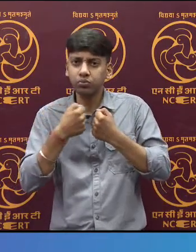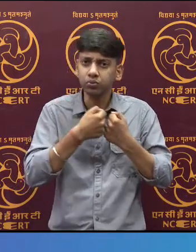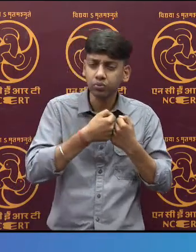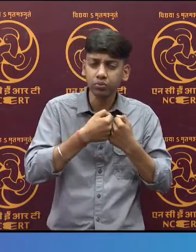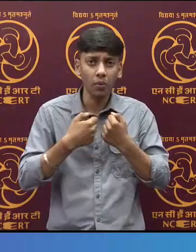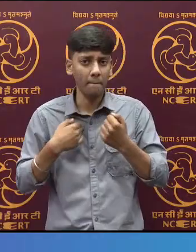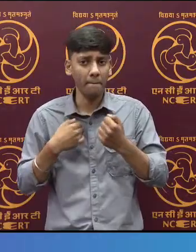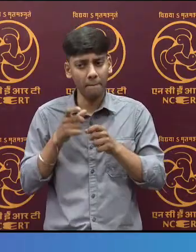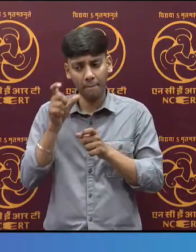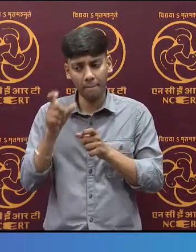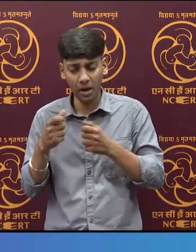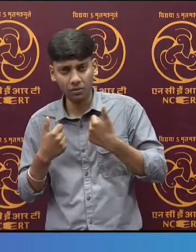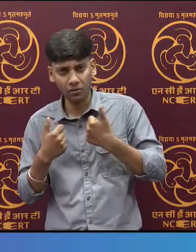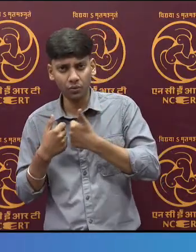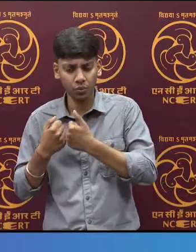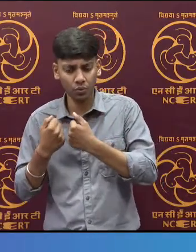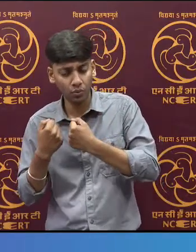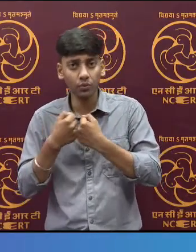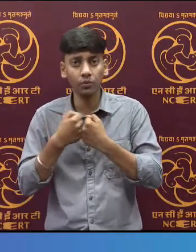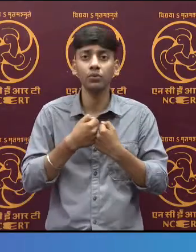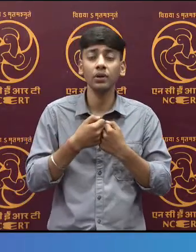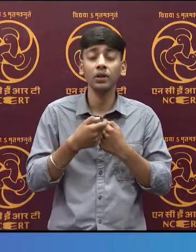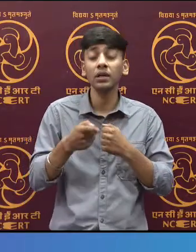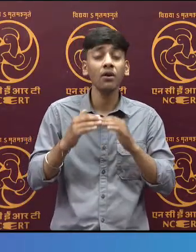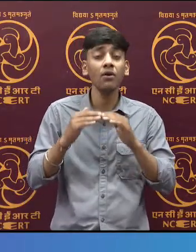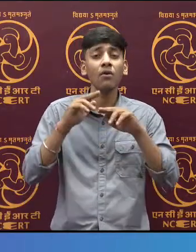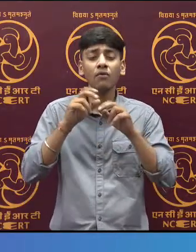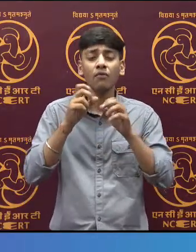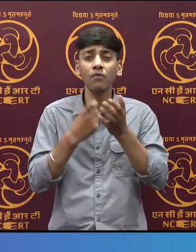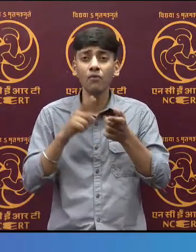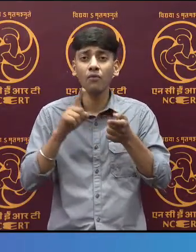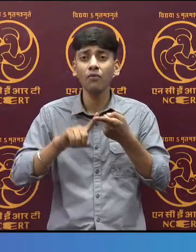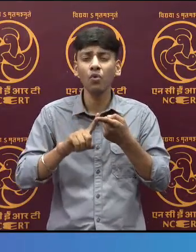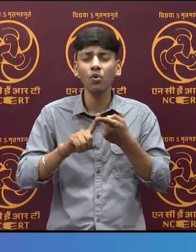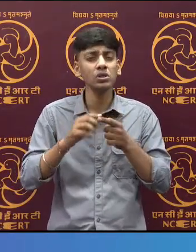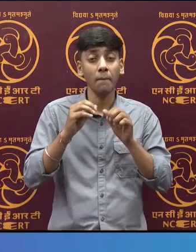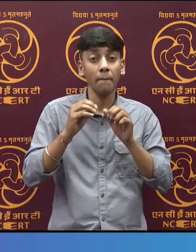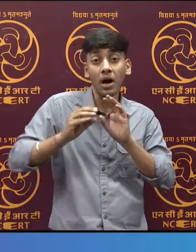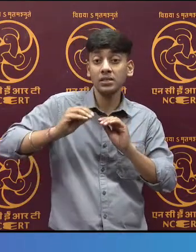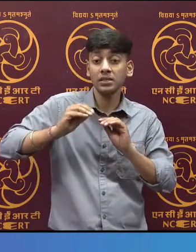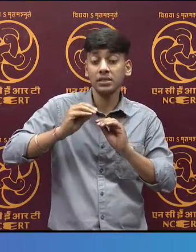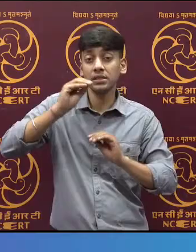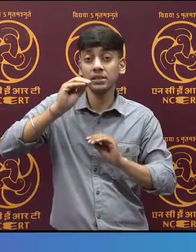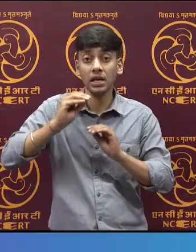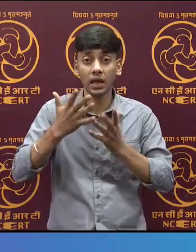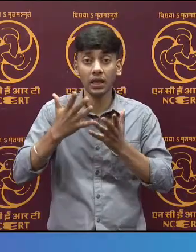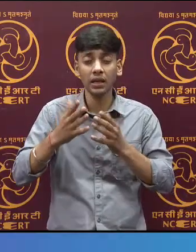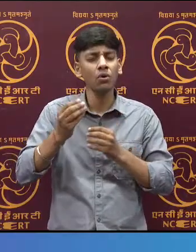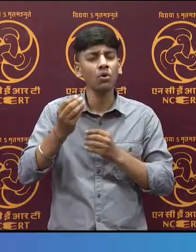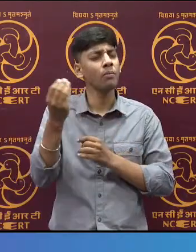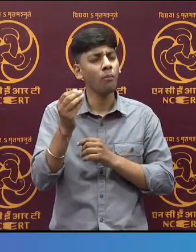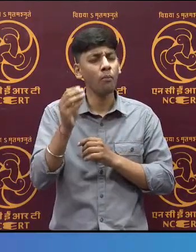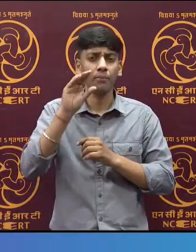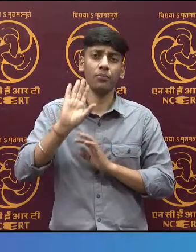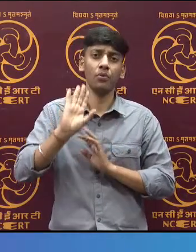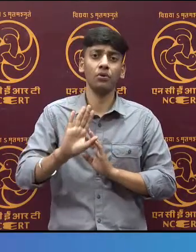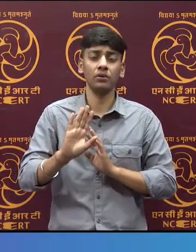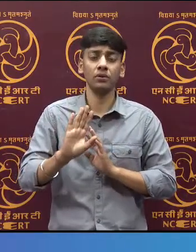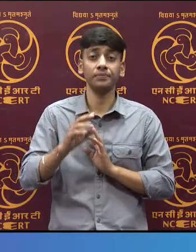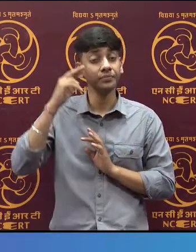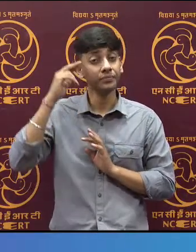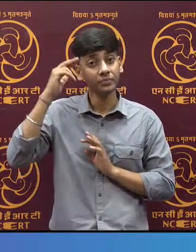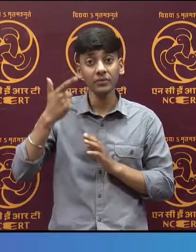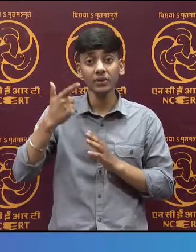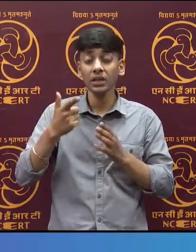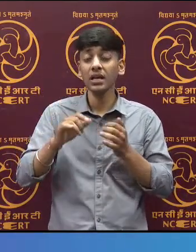Okay. But this the amount of this force is very, very small, almost equal to 0, or we can say it is almost negligible, that we are